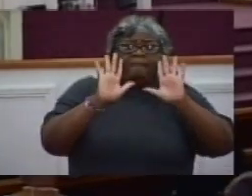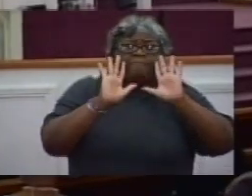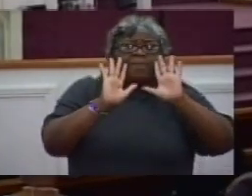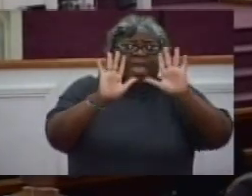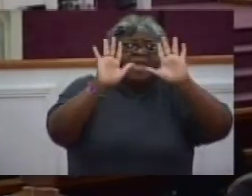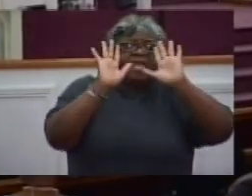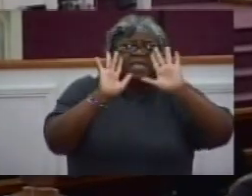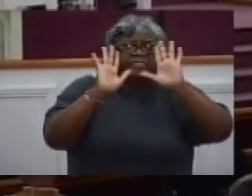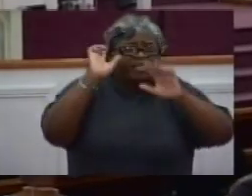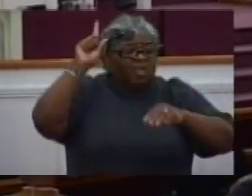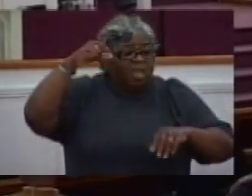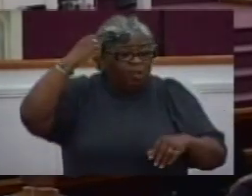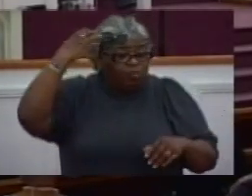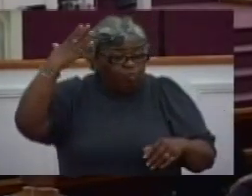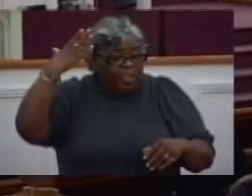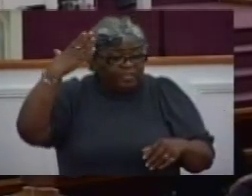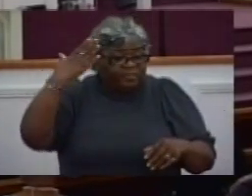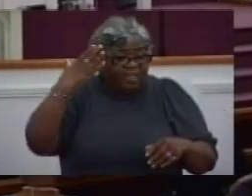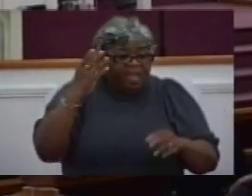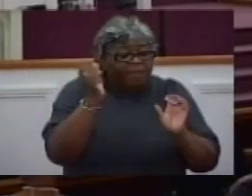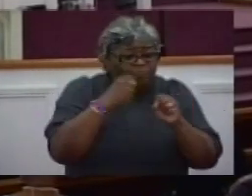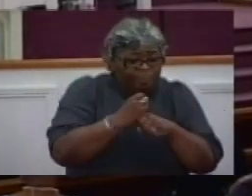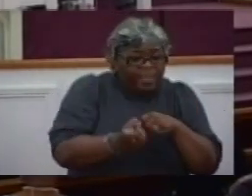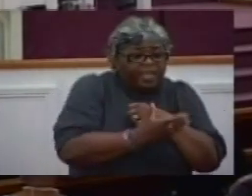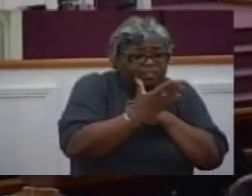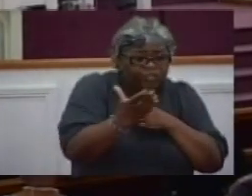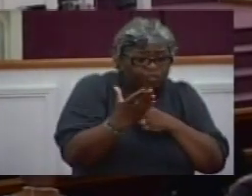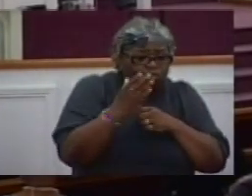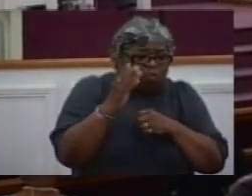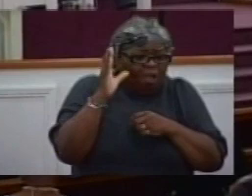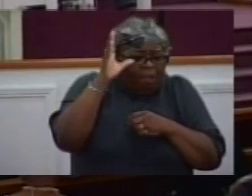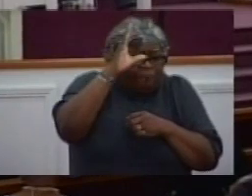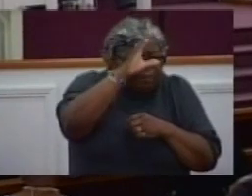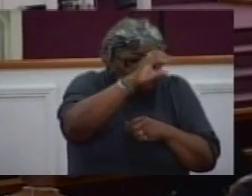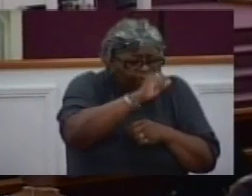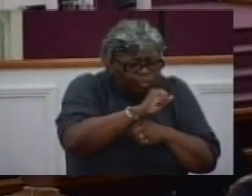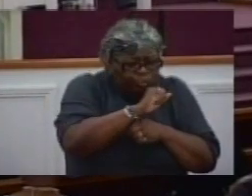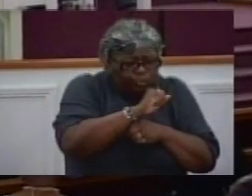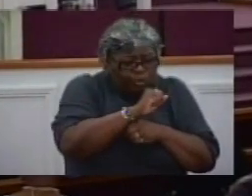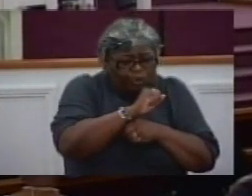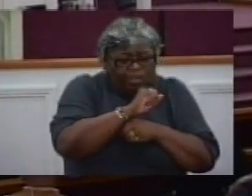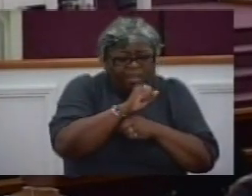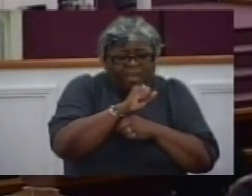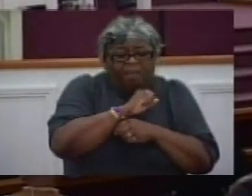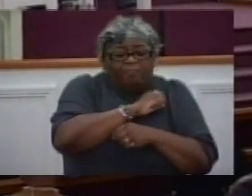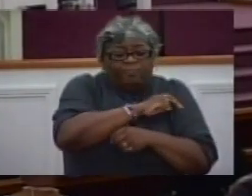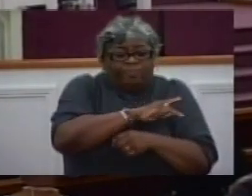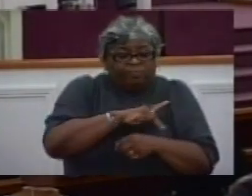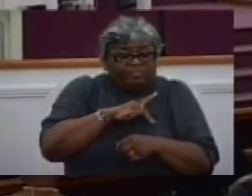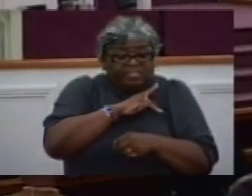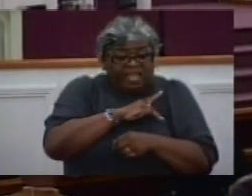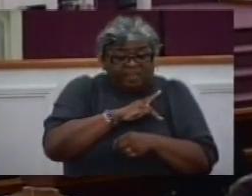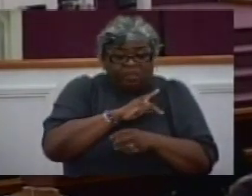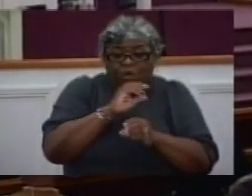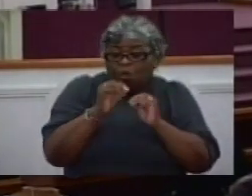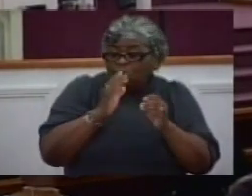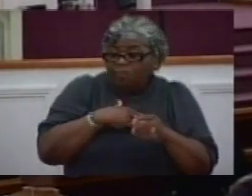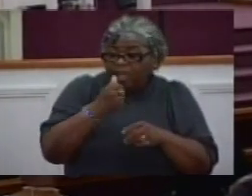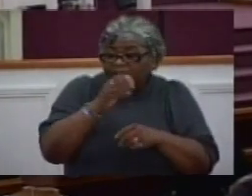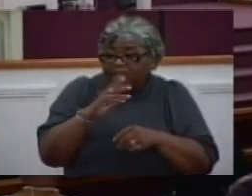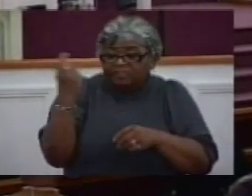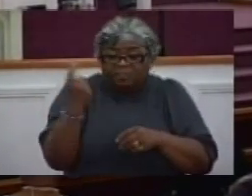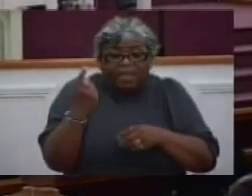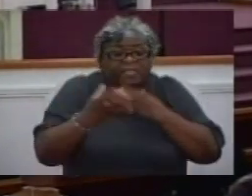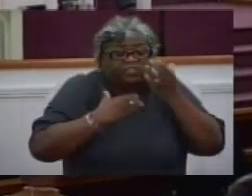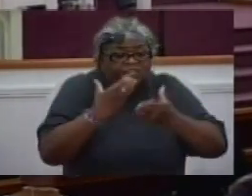amazing grace makes you a peculiar personality." Oh my God,